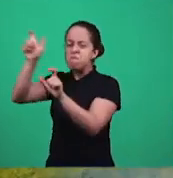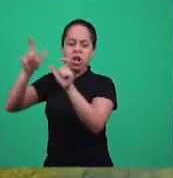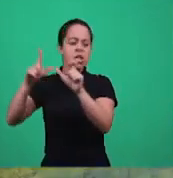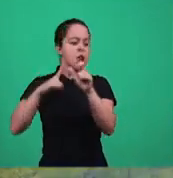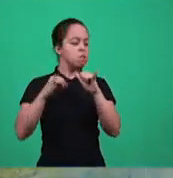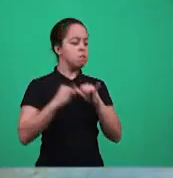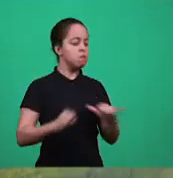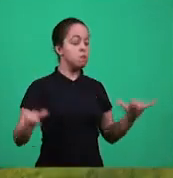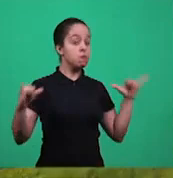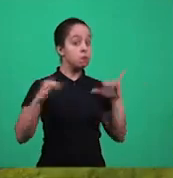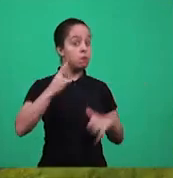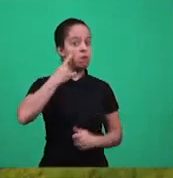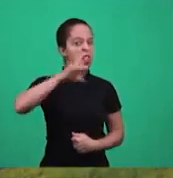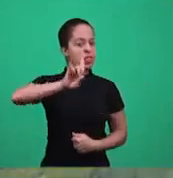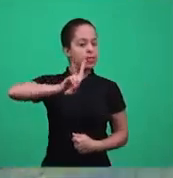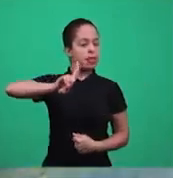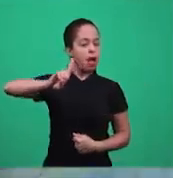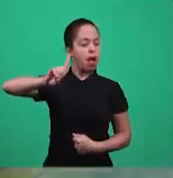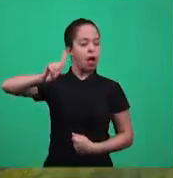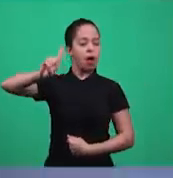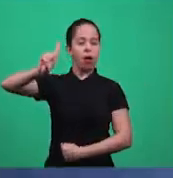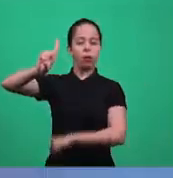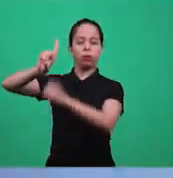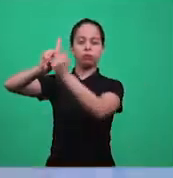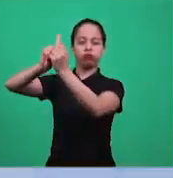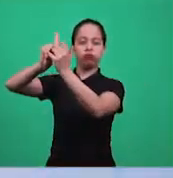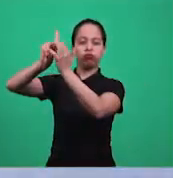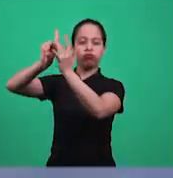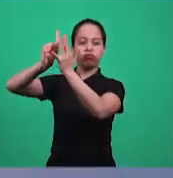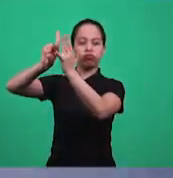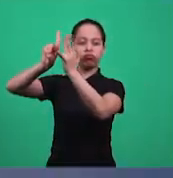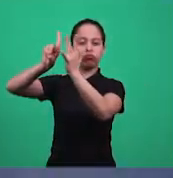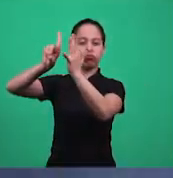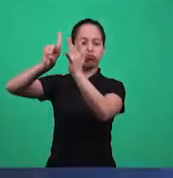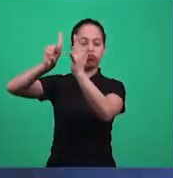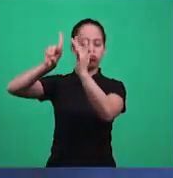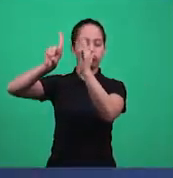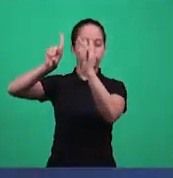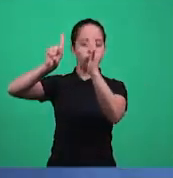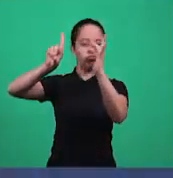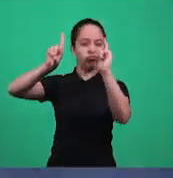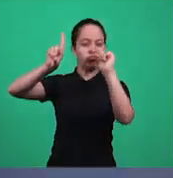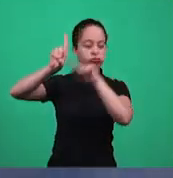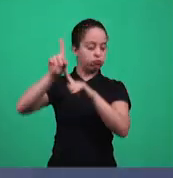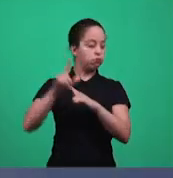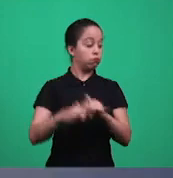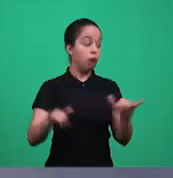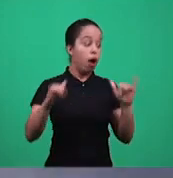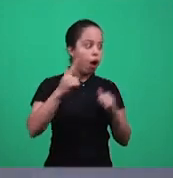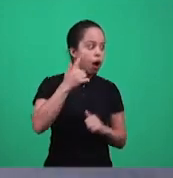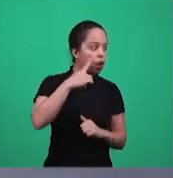The heavens declare the glory of God.